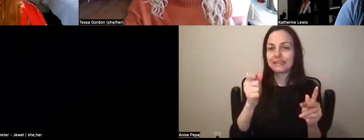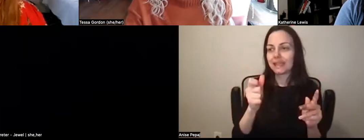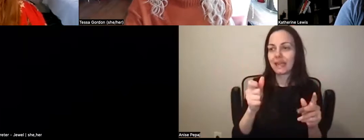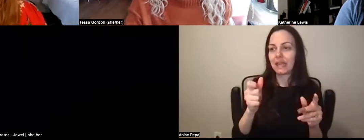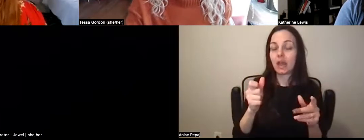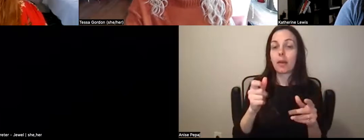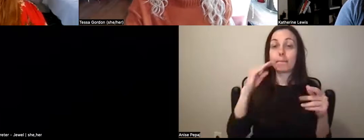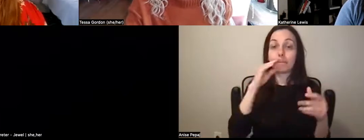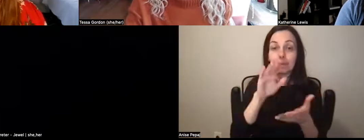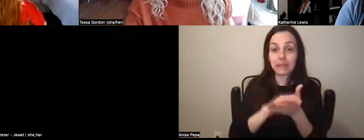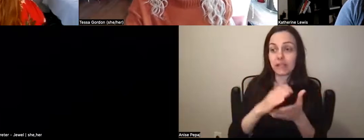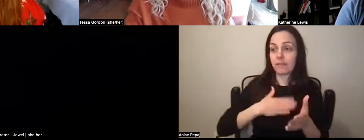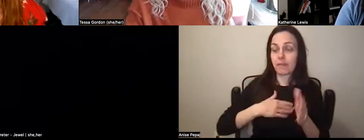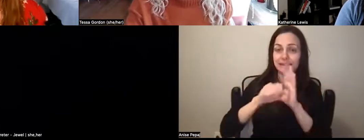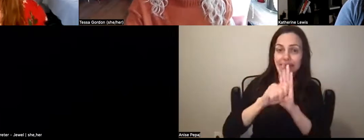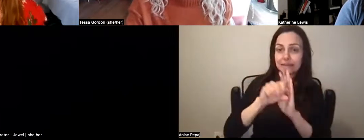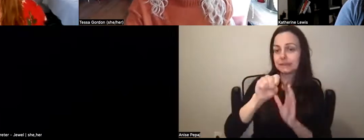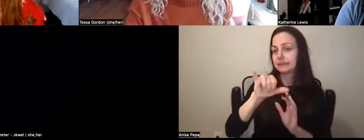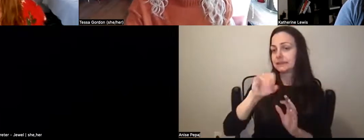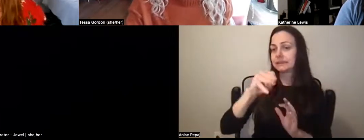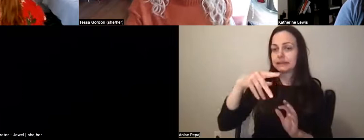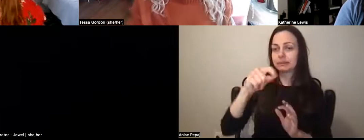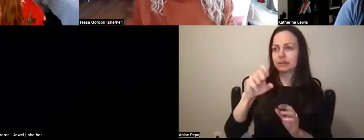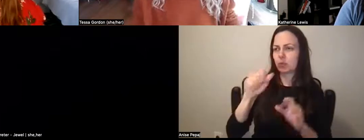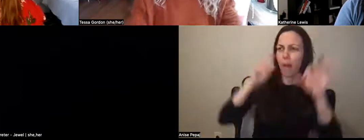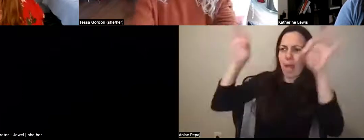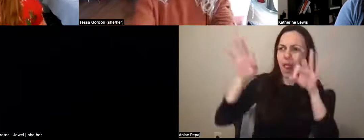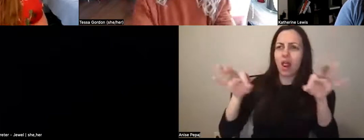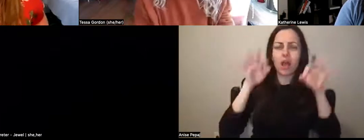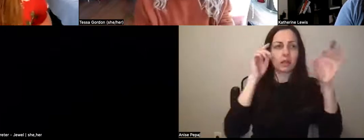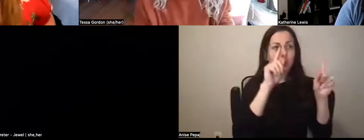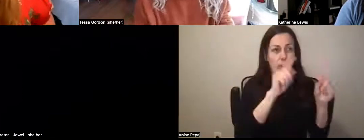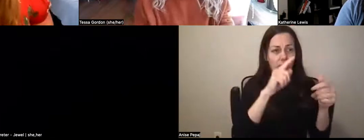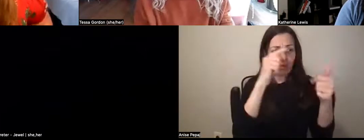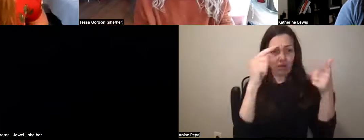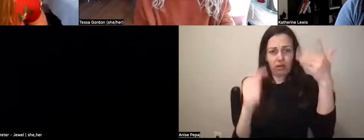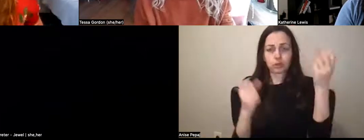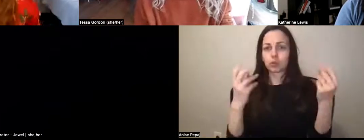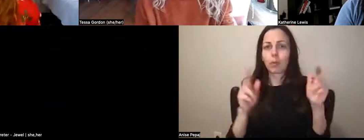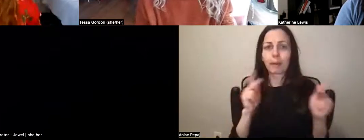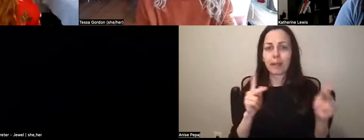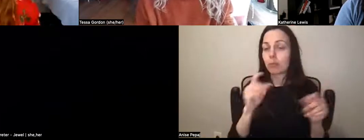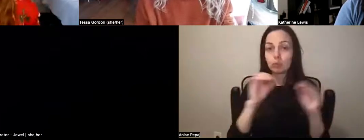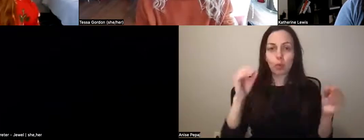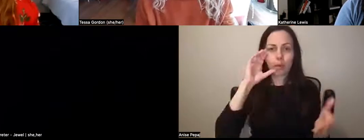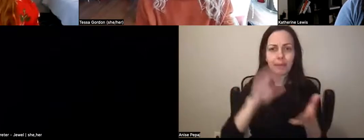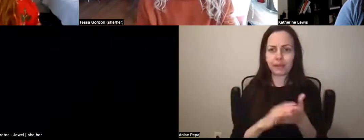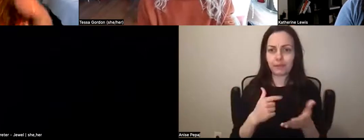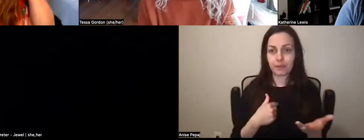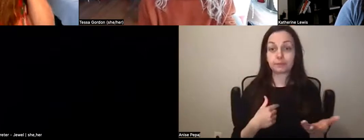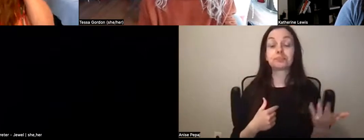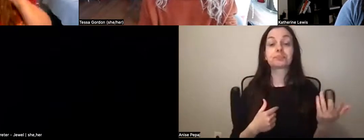to doctors and nurses and other medical staff in Baltimore, Maryland. And so my fear is